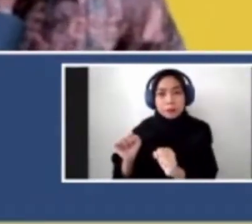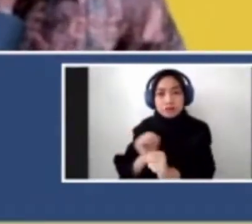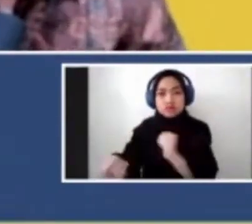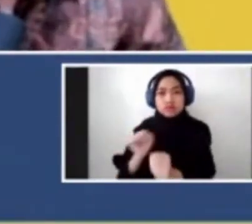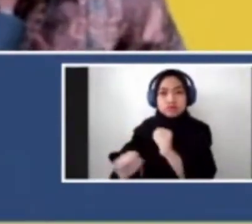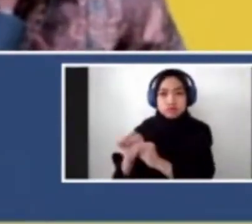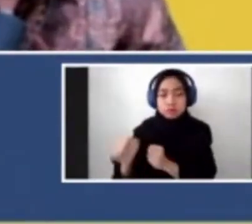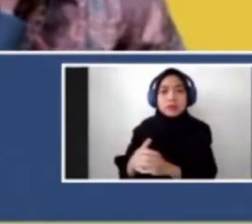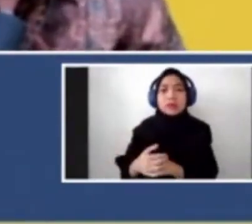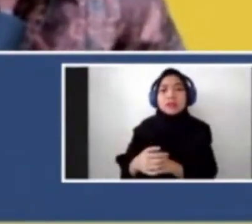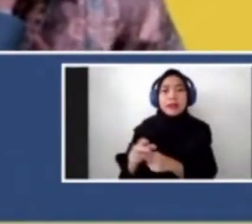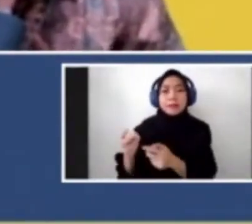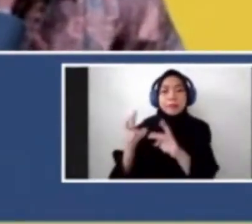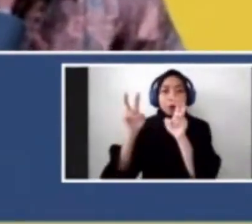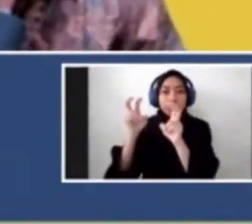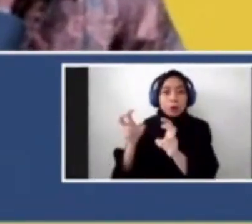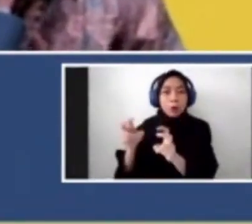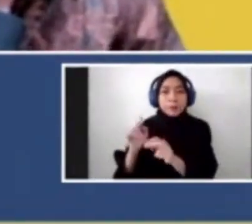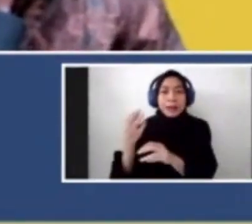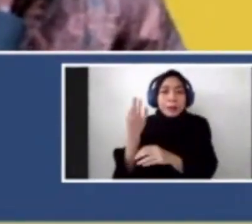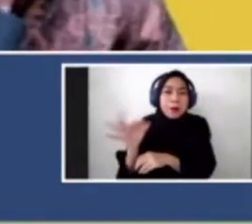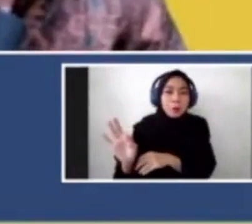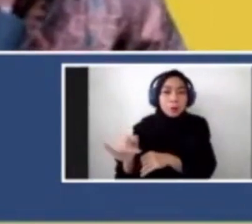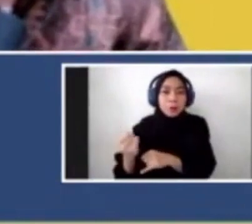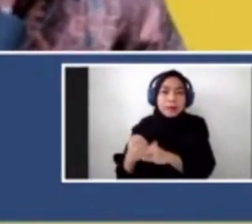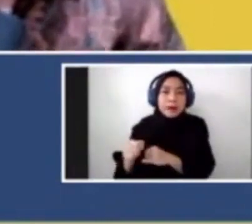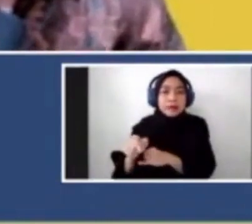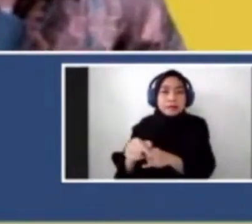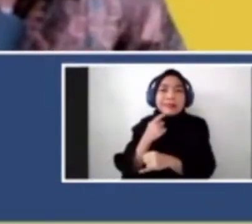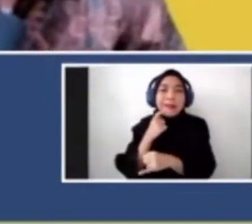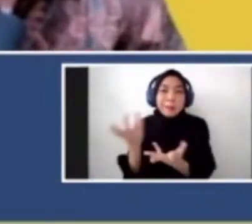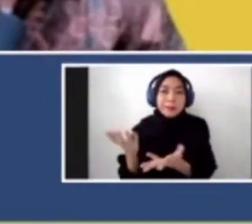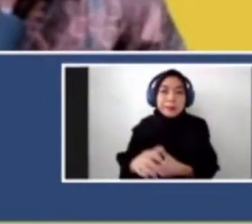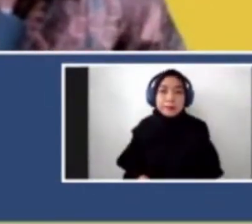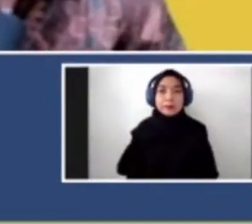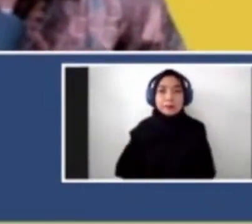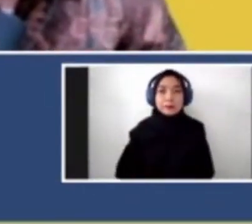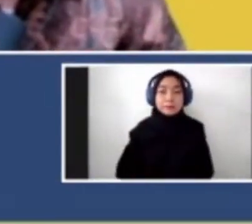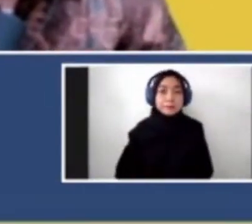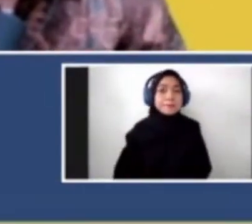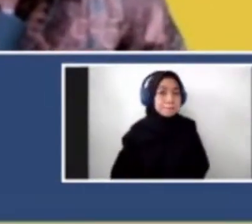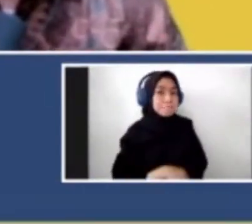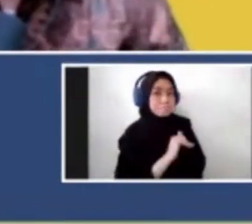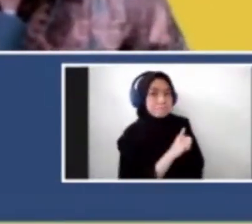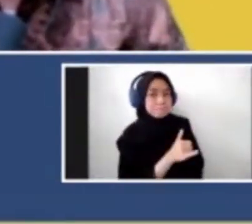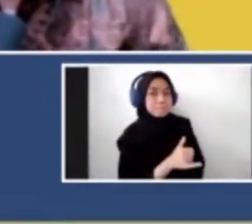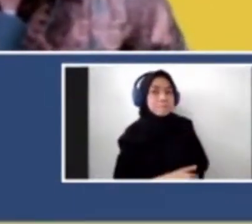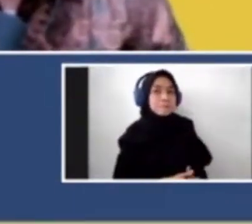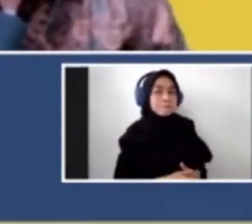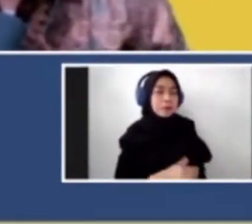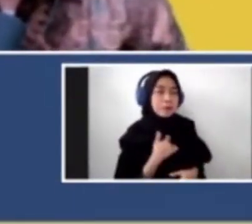recent topics that you've been researching on? Okay, yes, as you explained before, I'm on to research in